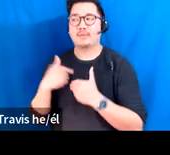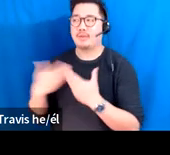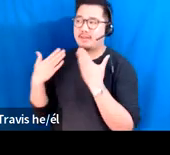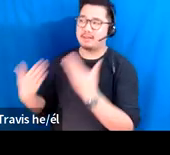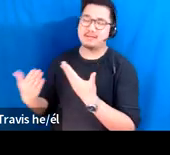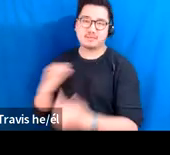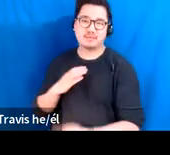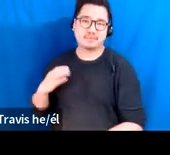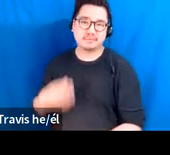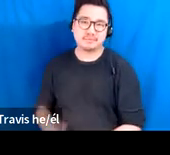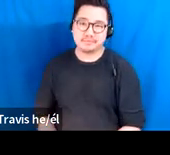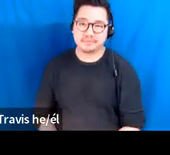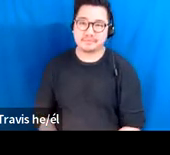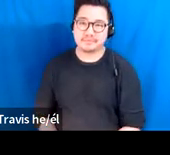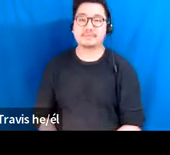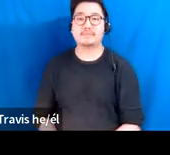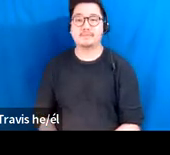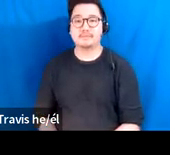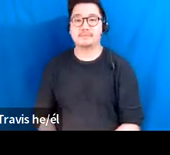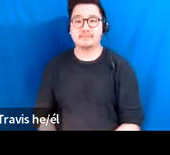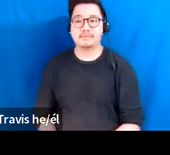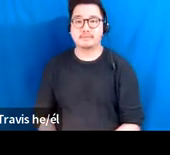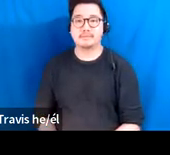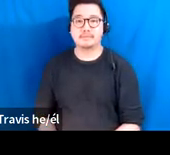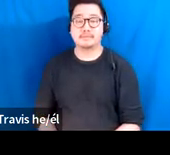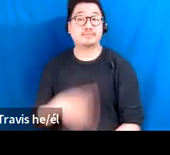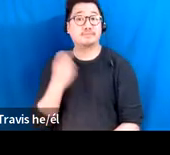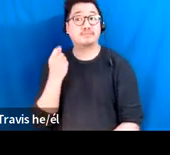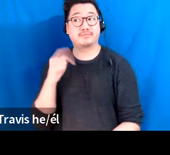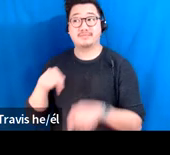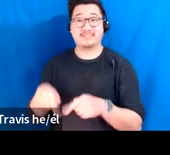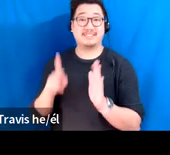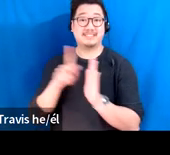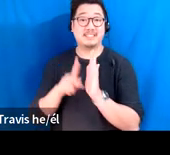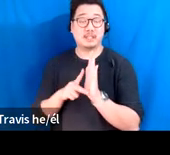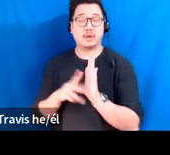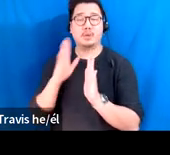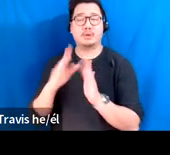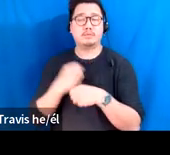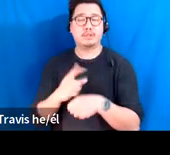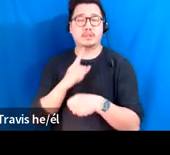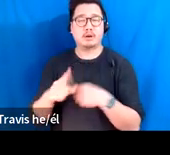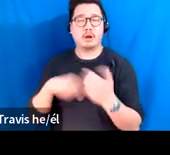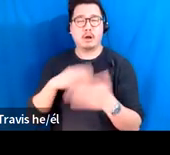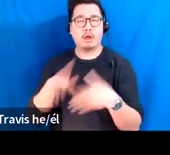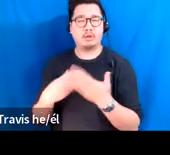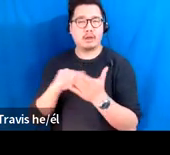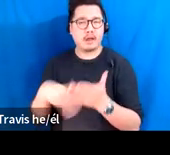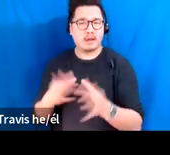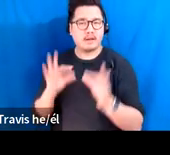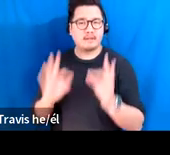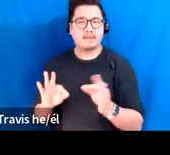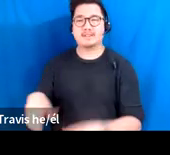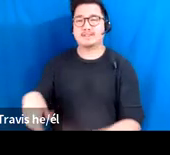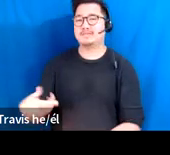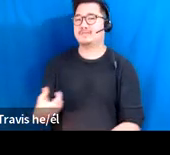it at its core this policy will work to ensure that all of our students have a well-rounded 21st century